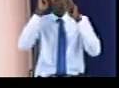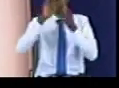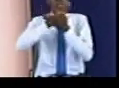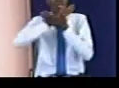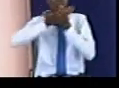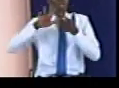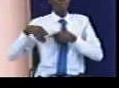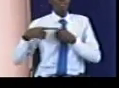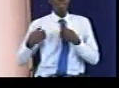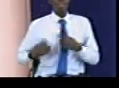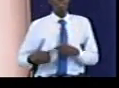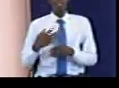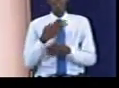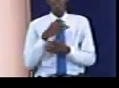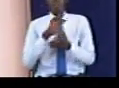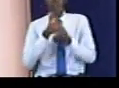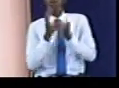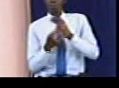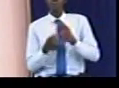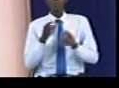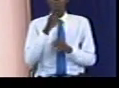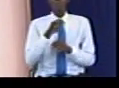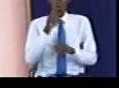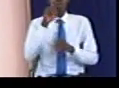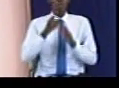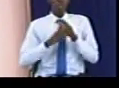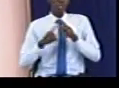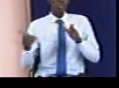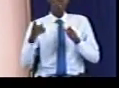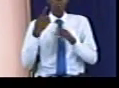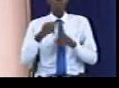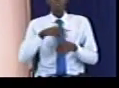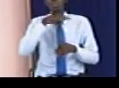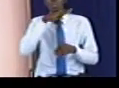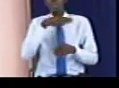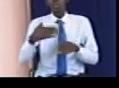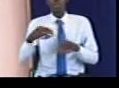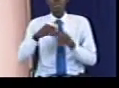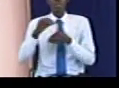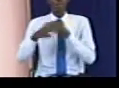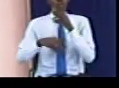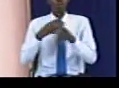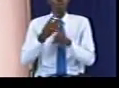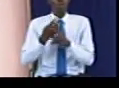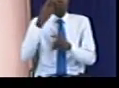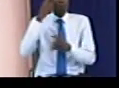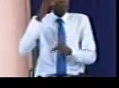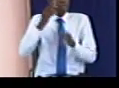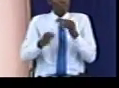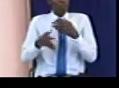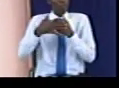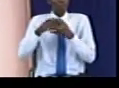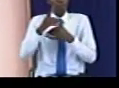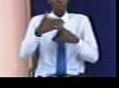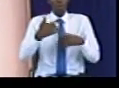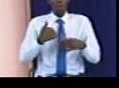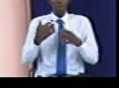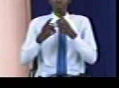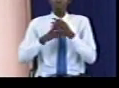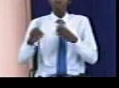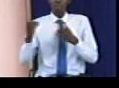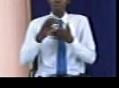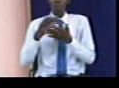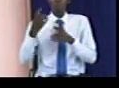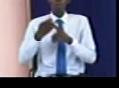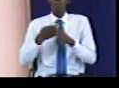he converts you, you escape the pollutions of the world. For if after they have escaped the pollutions of the world,